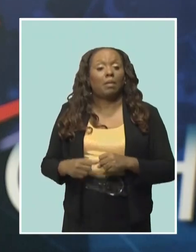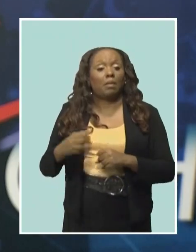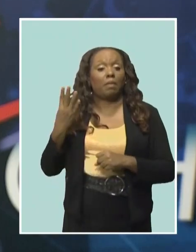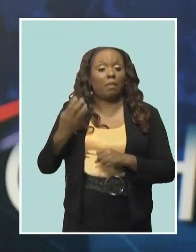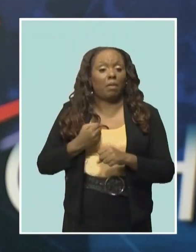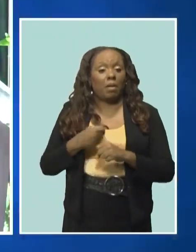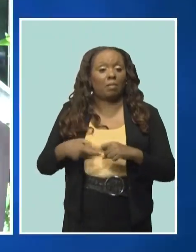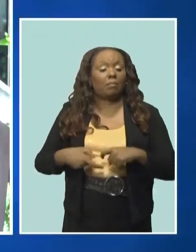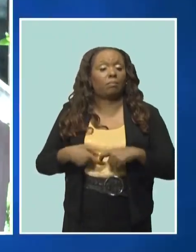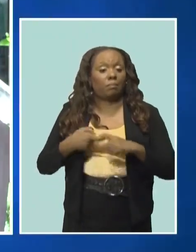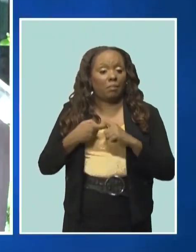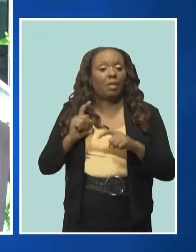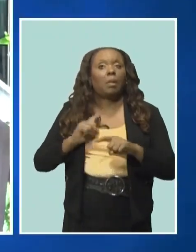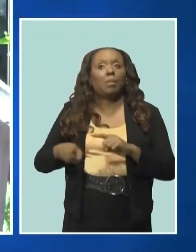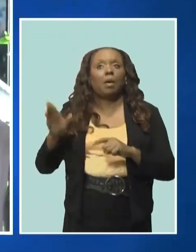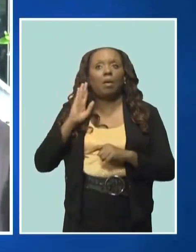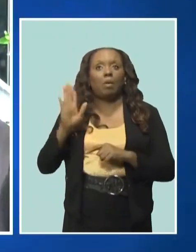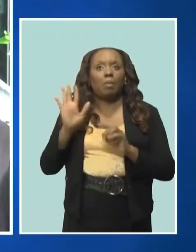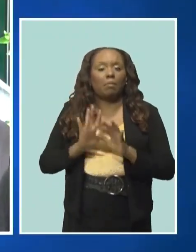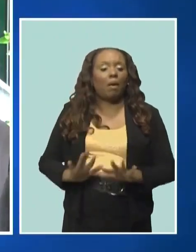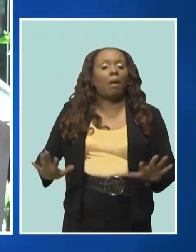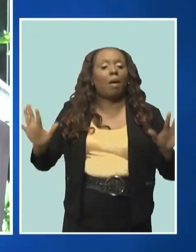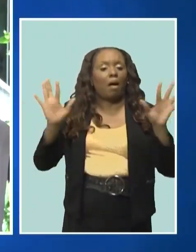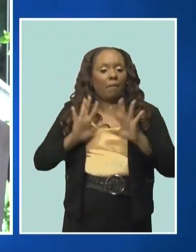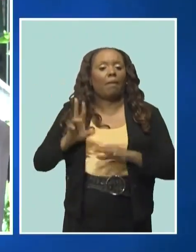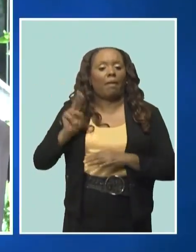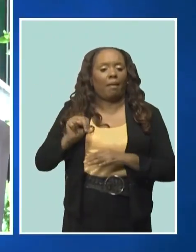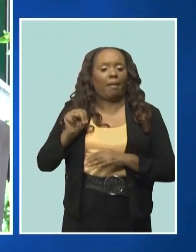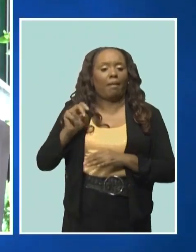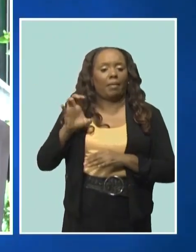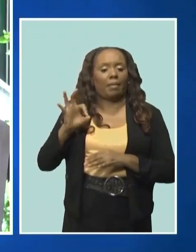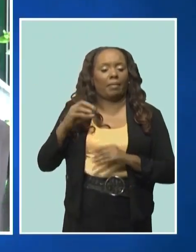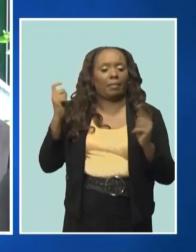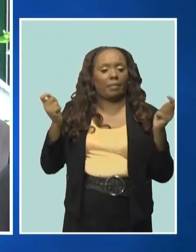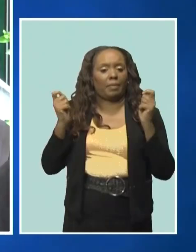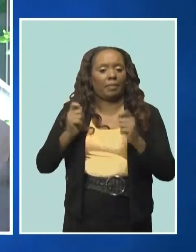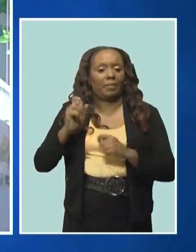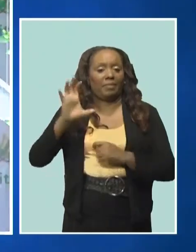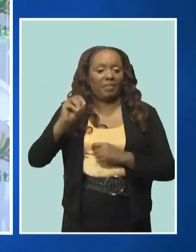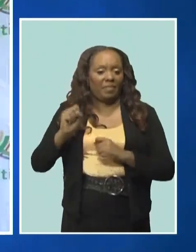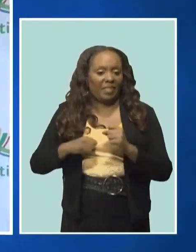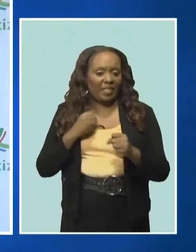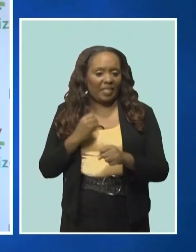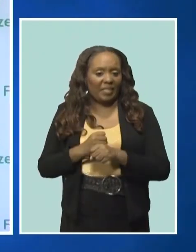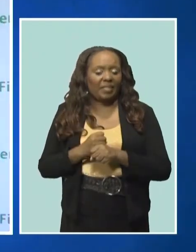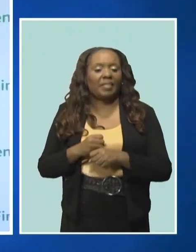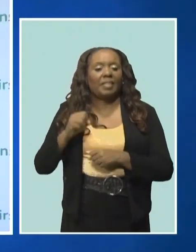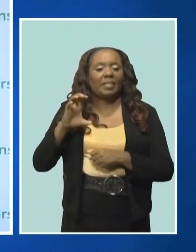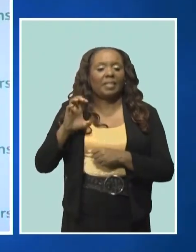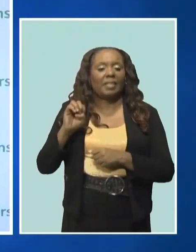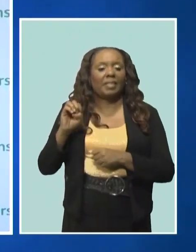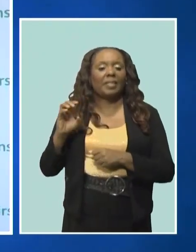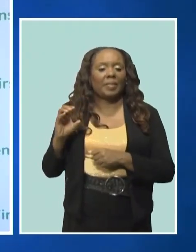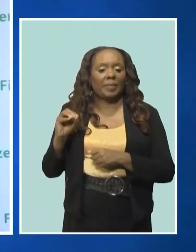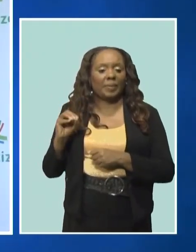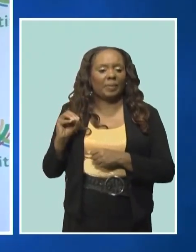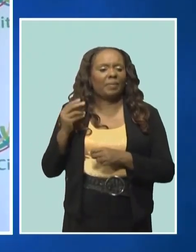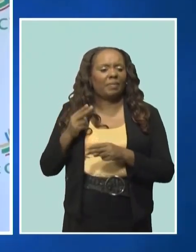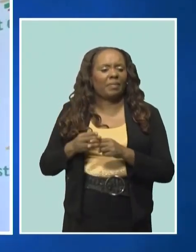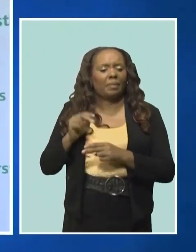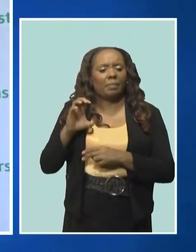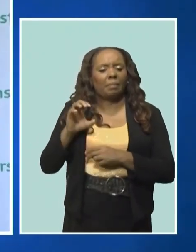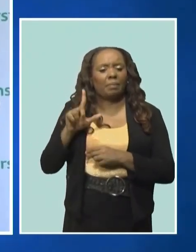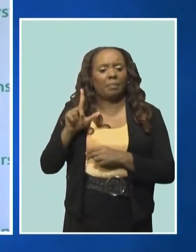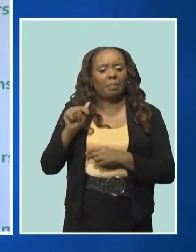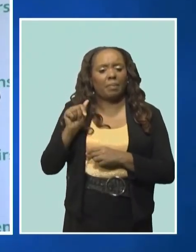about the plays for Cropover as the National Cultural Foundation celebrates 50 years of the festival. The bank's Chief Executive